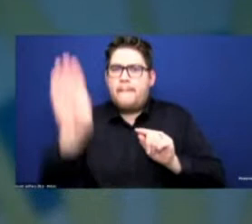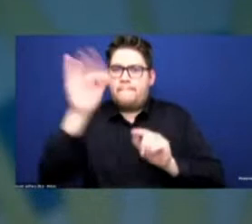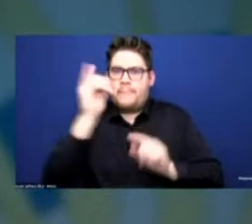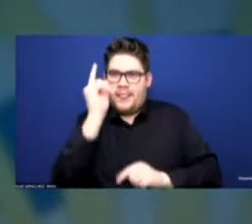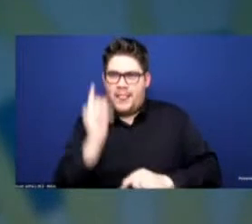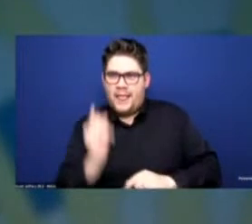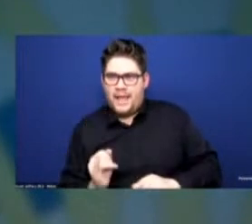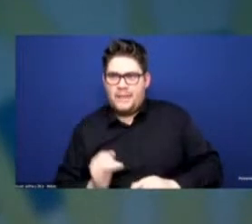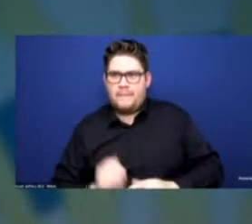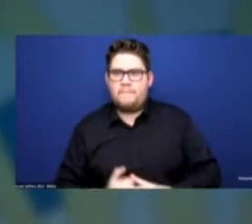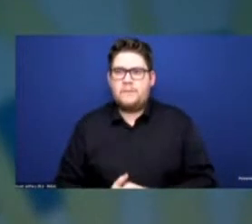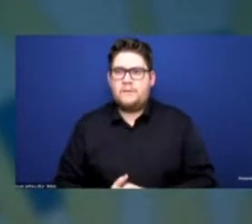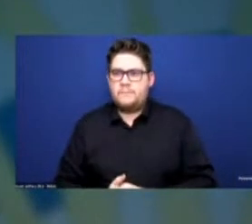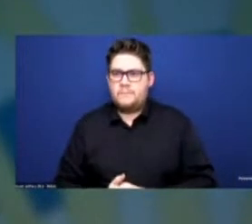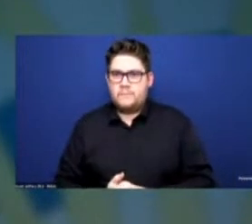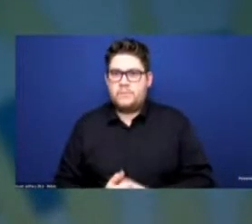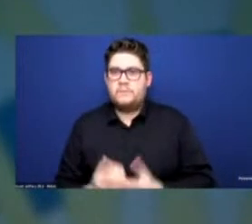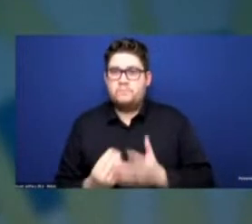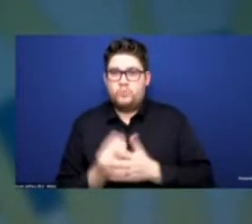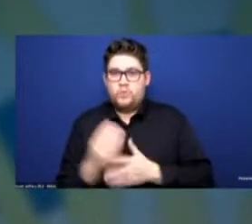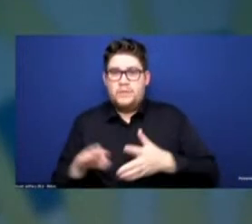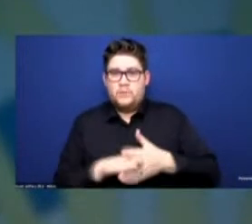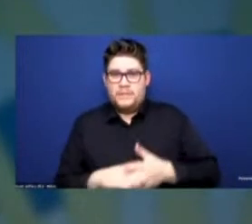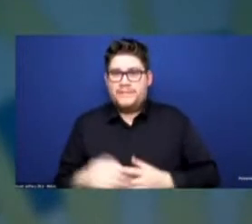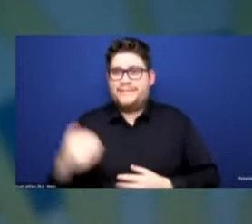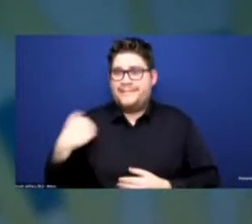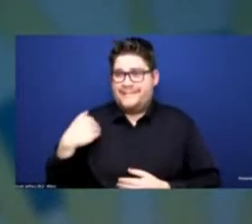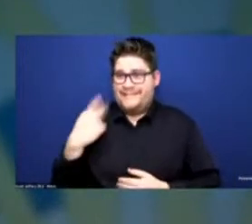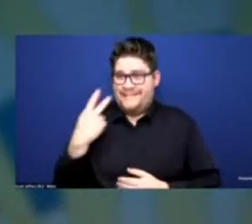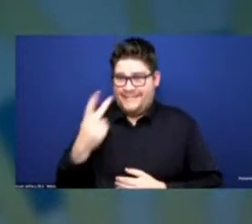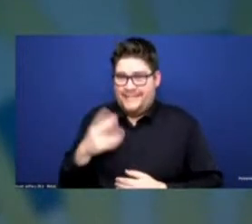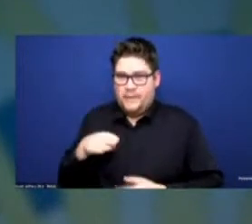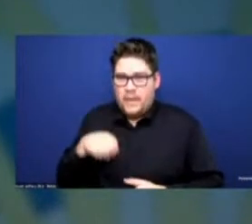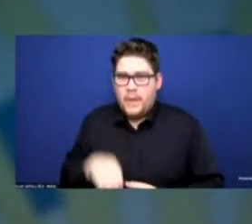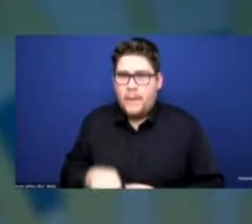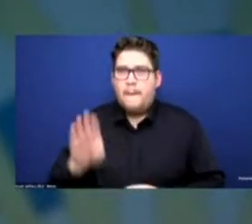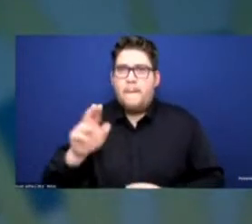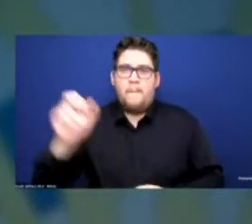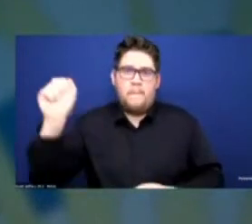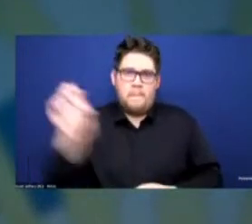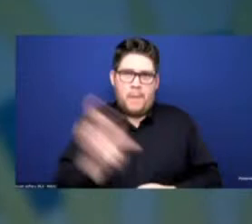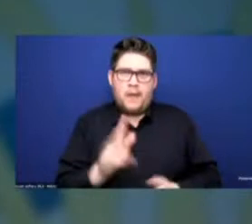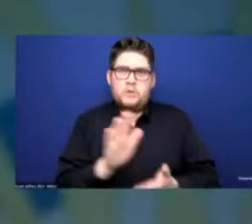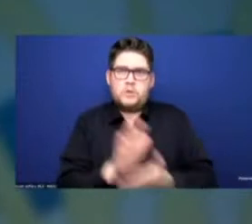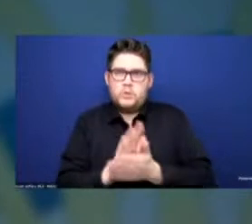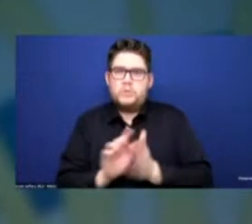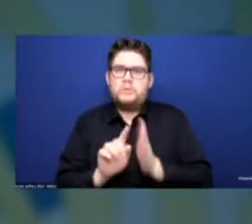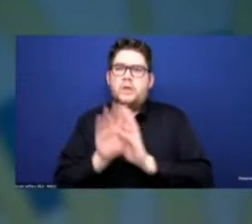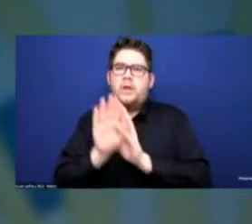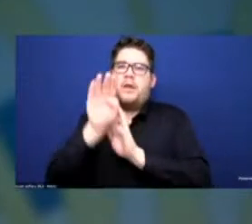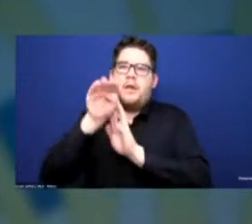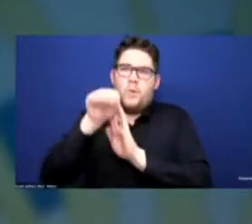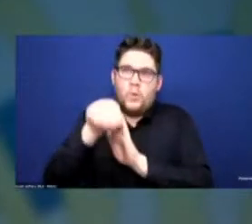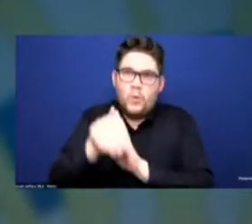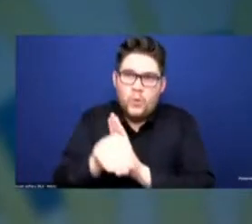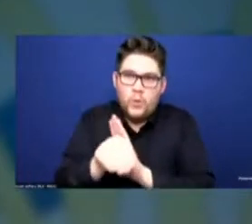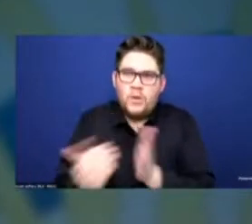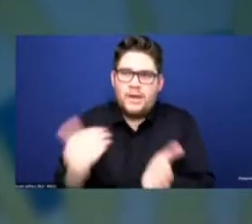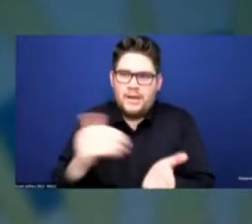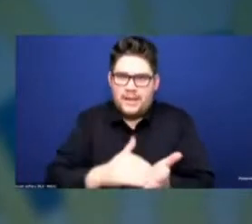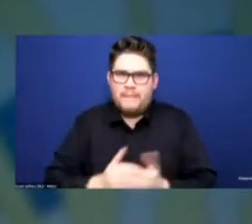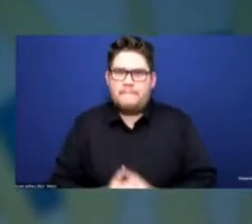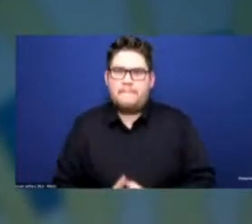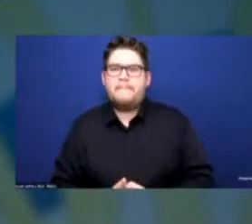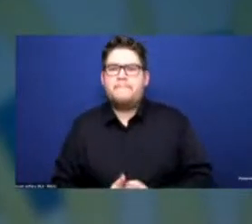break. It did, however, lead to quite a number of potential exposure events in the